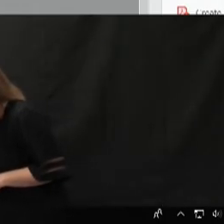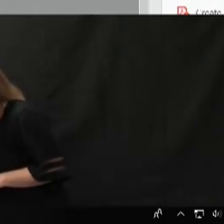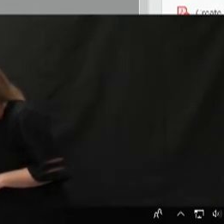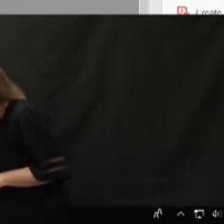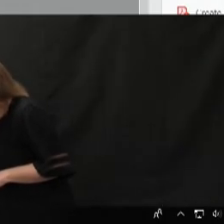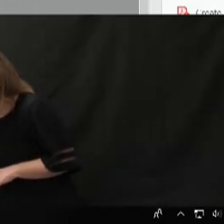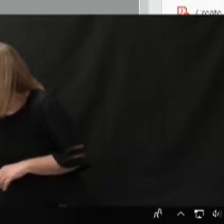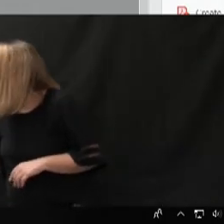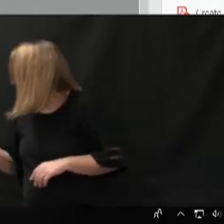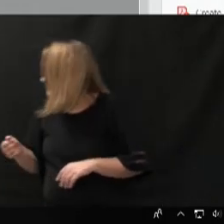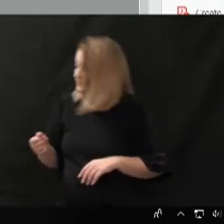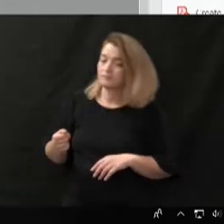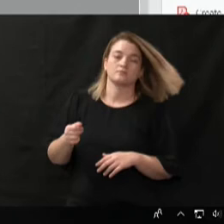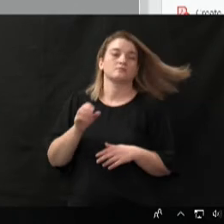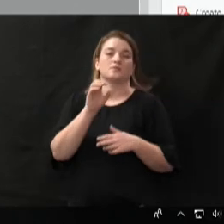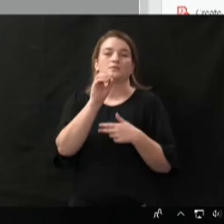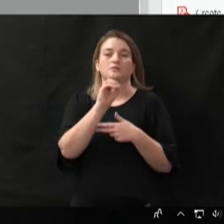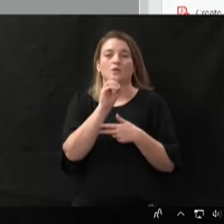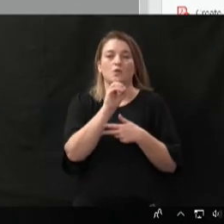I show them this